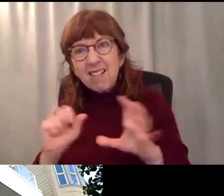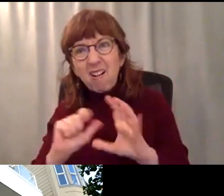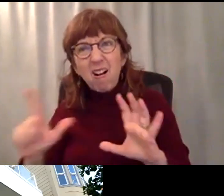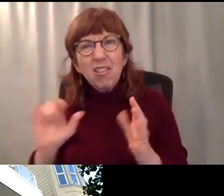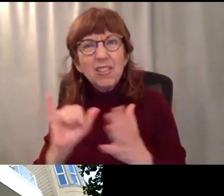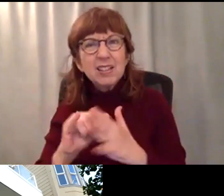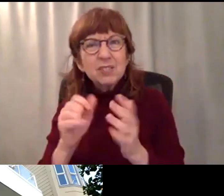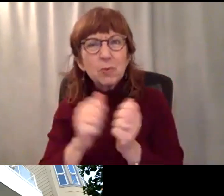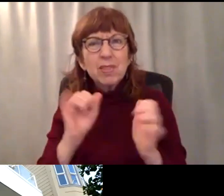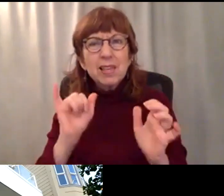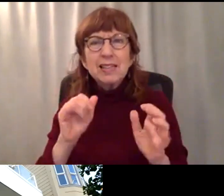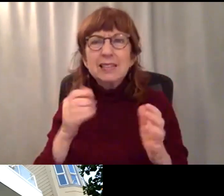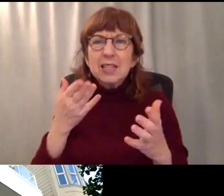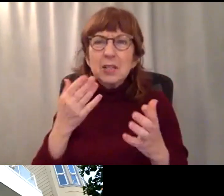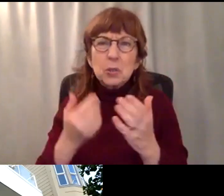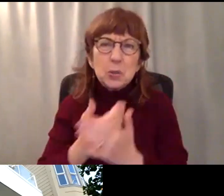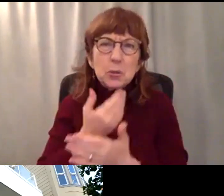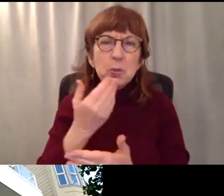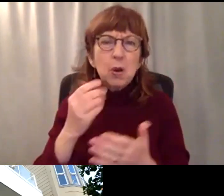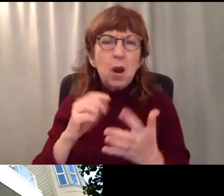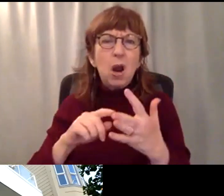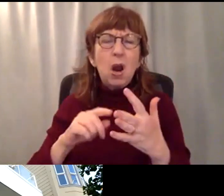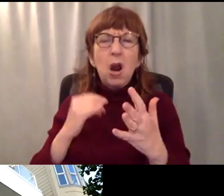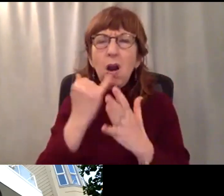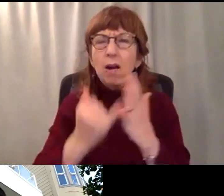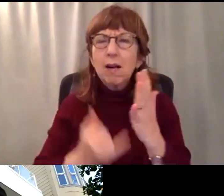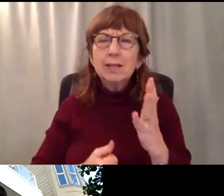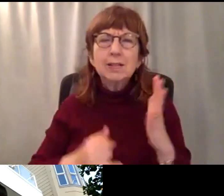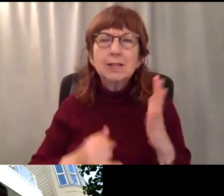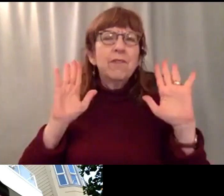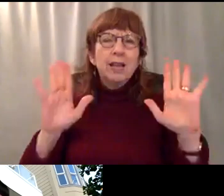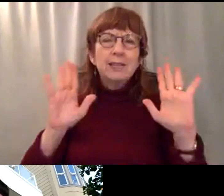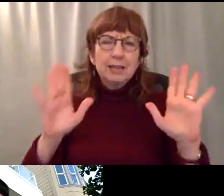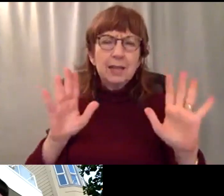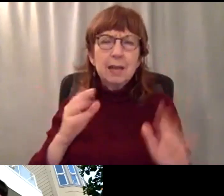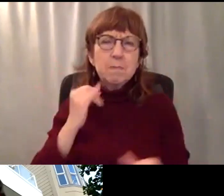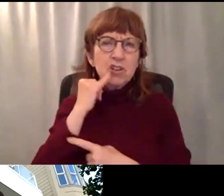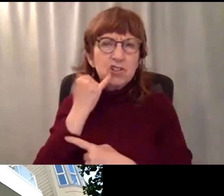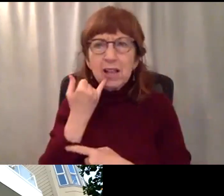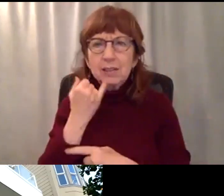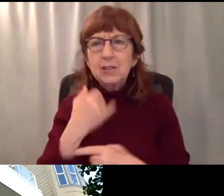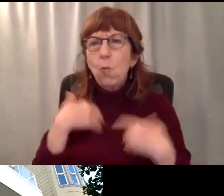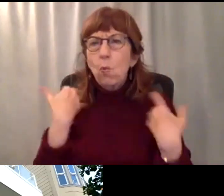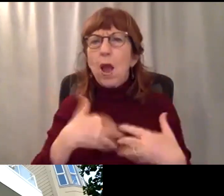incredible emerging artists. This is just, it's fantastic. Jealous of your job.